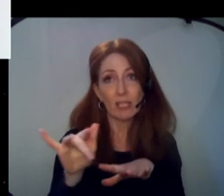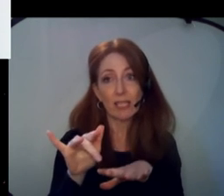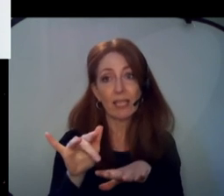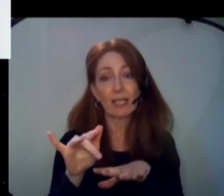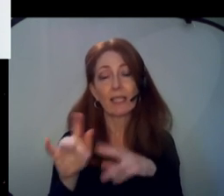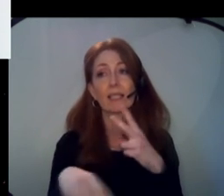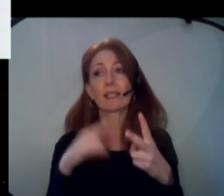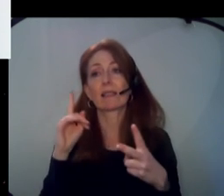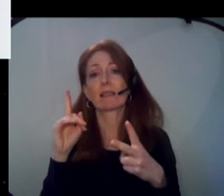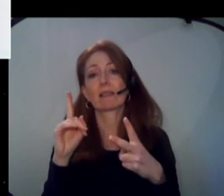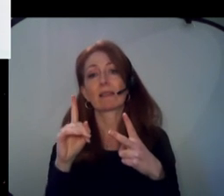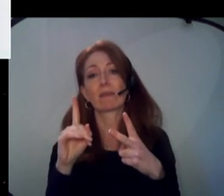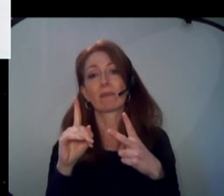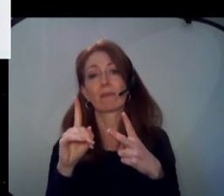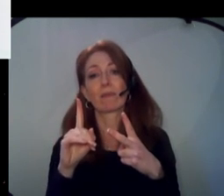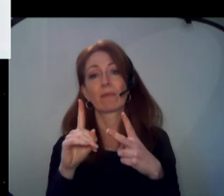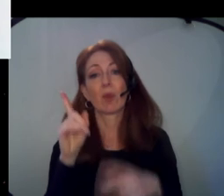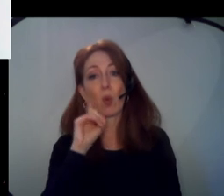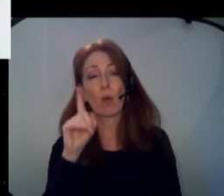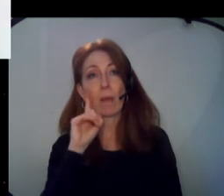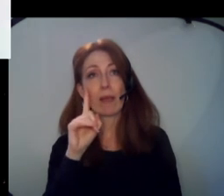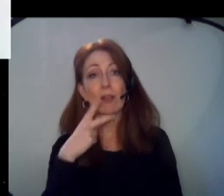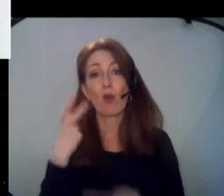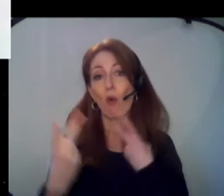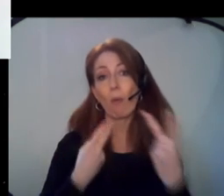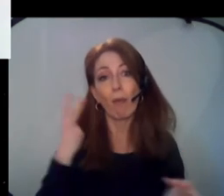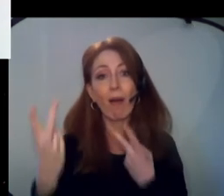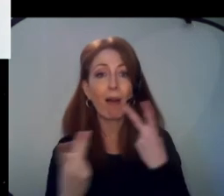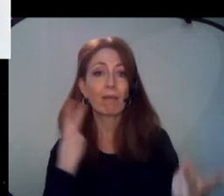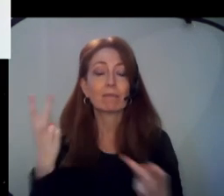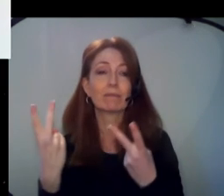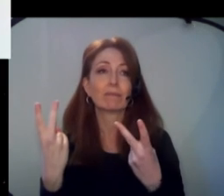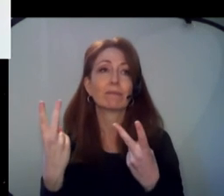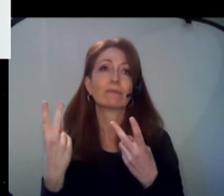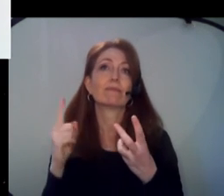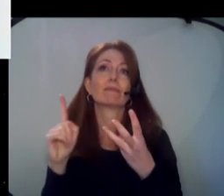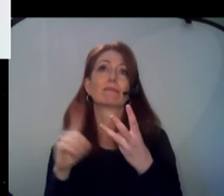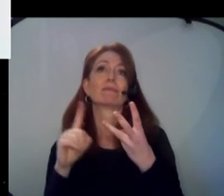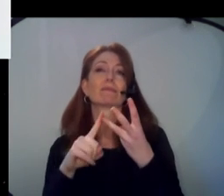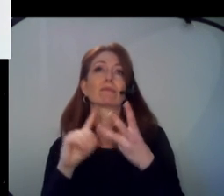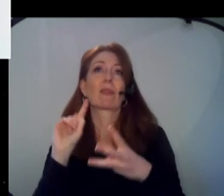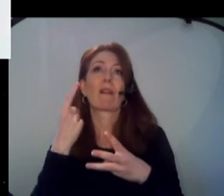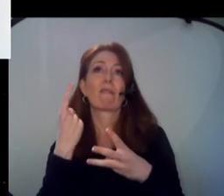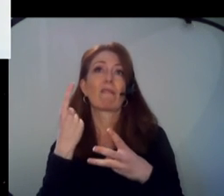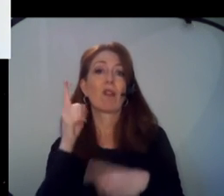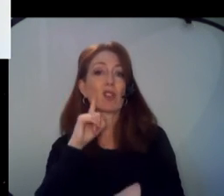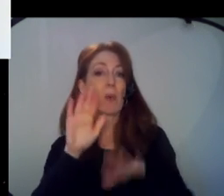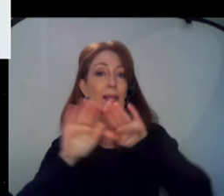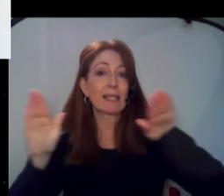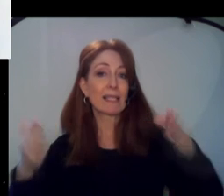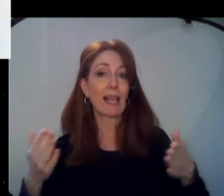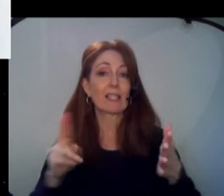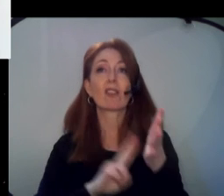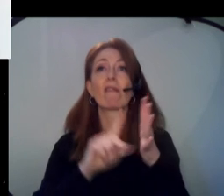Andreini. There are women in the opera. You start to get the first women on stage in Venice in the